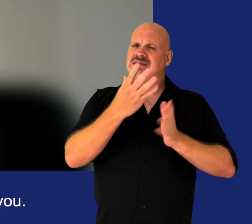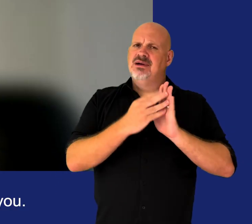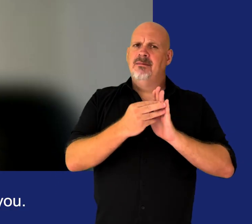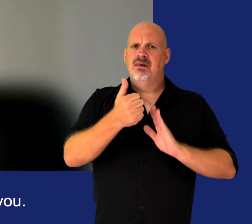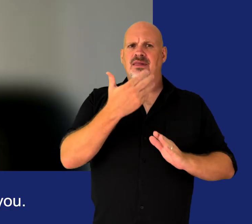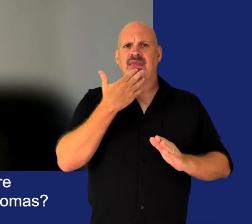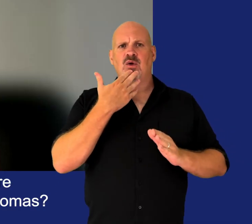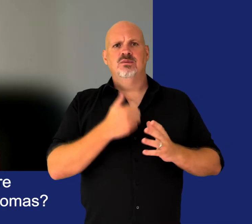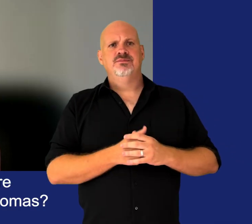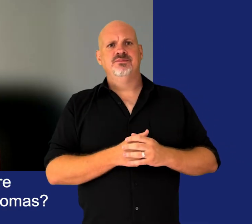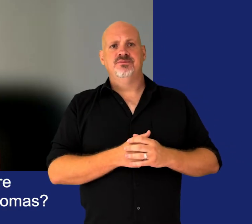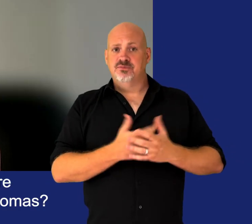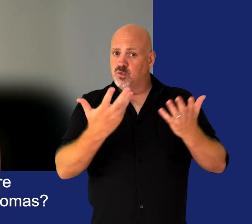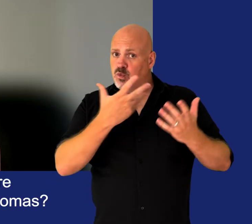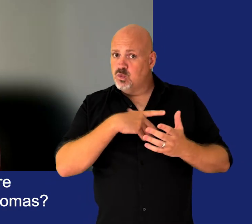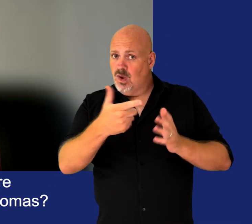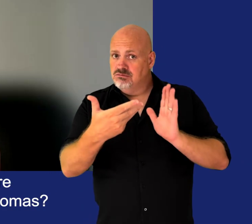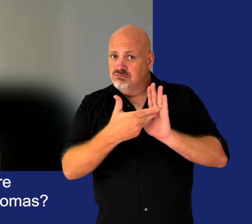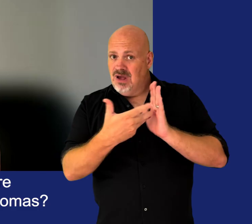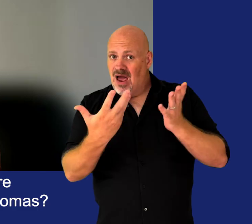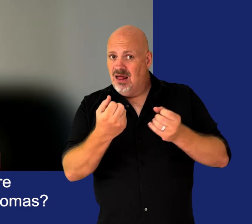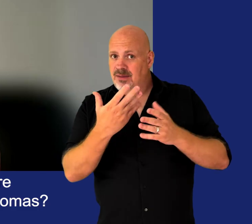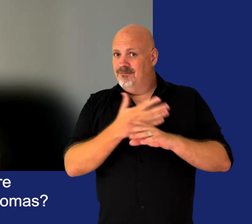you. Anything that you'd like to add